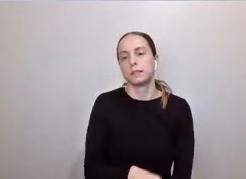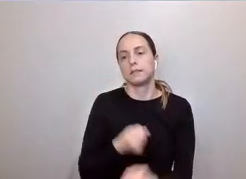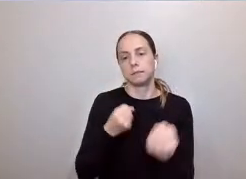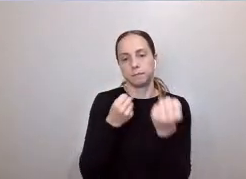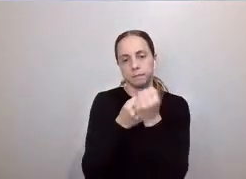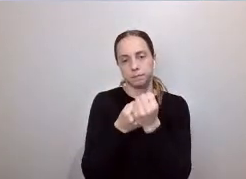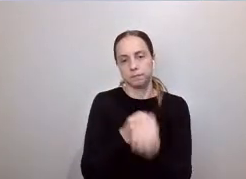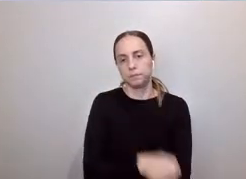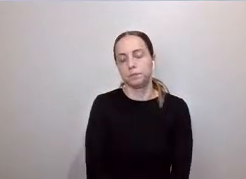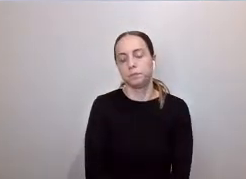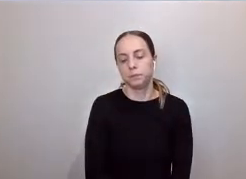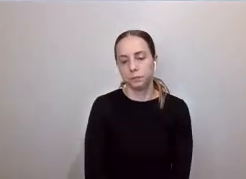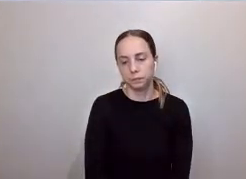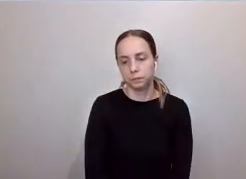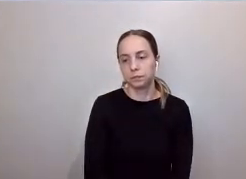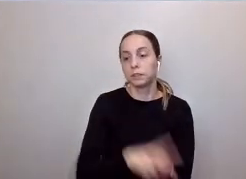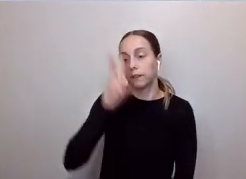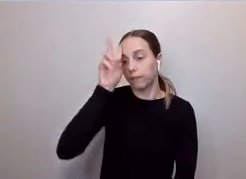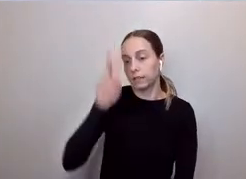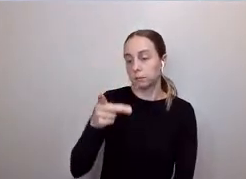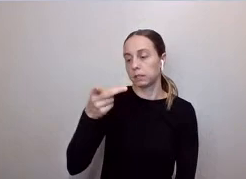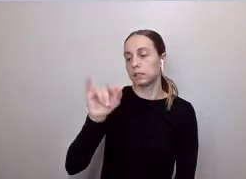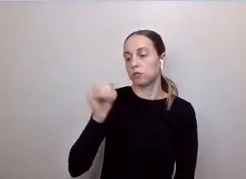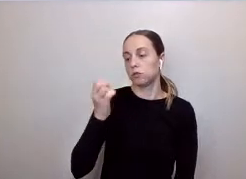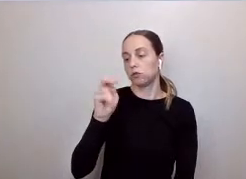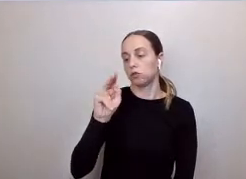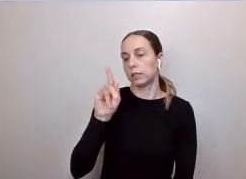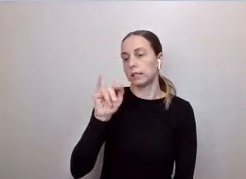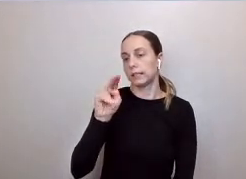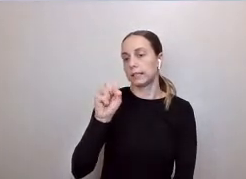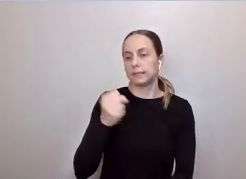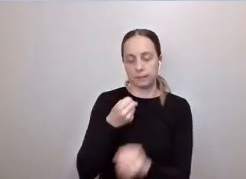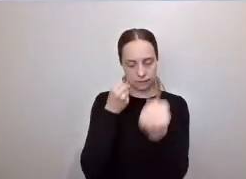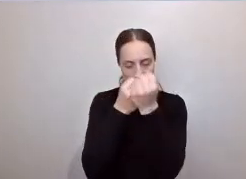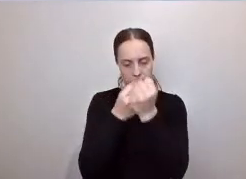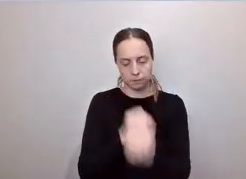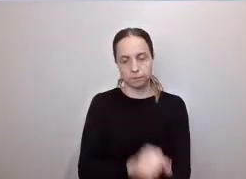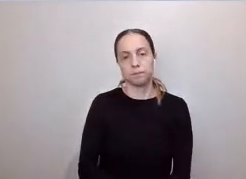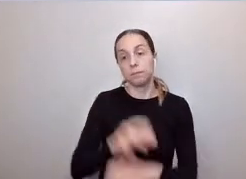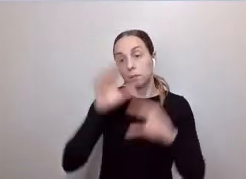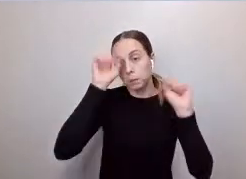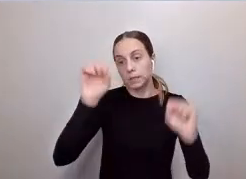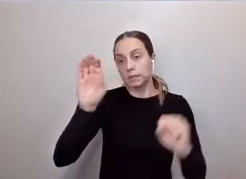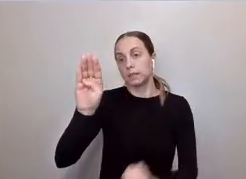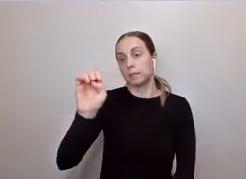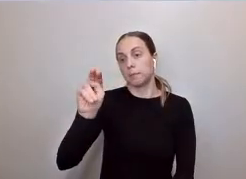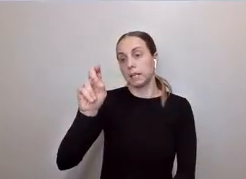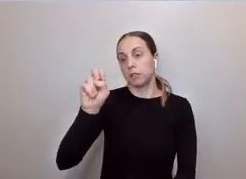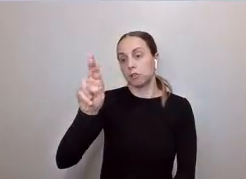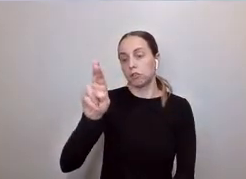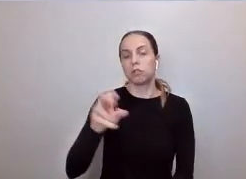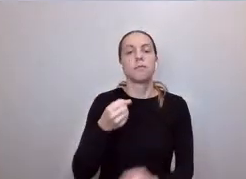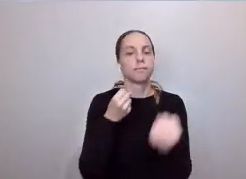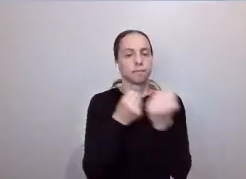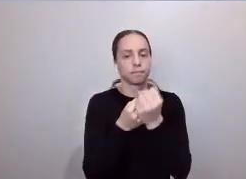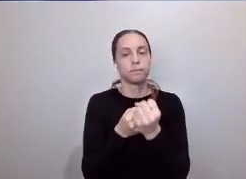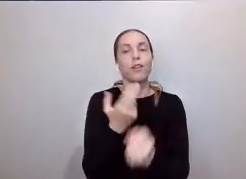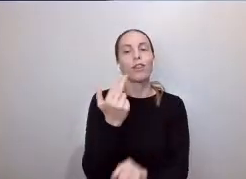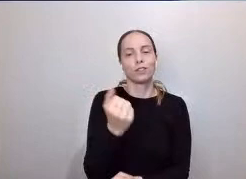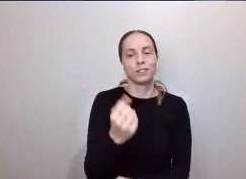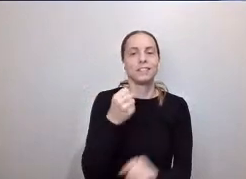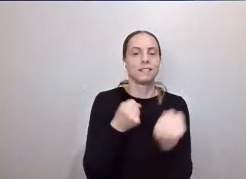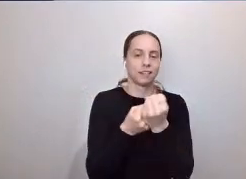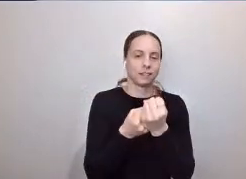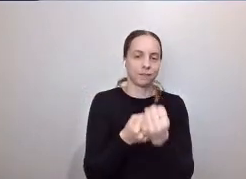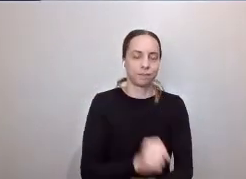Vice President Jenkins. Aye. President Bender. Aye. There are 13 ayes. That carries, and